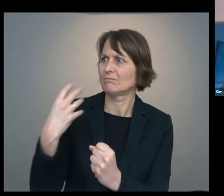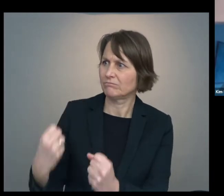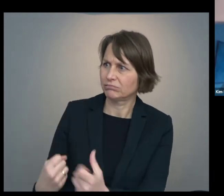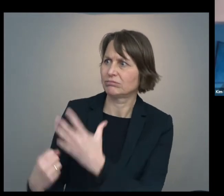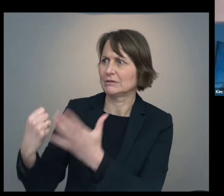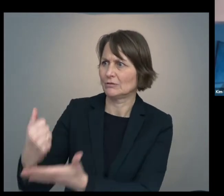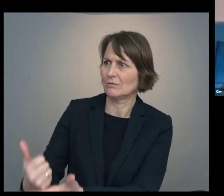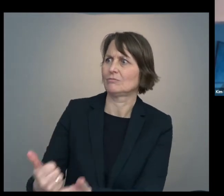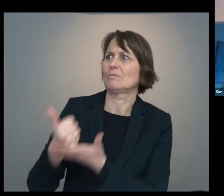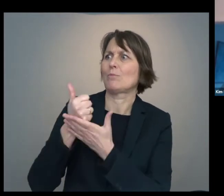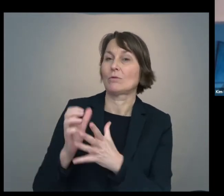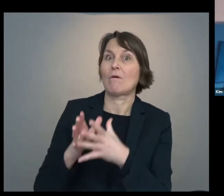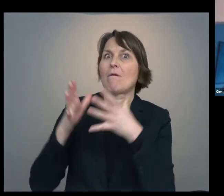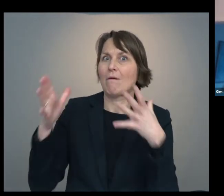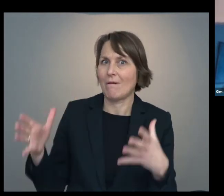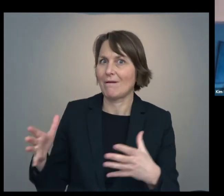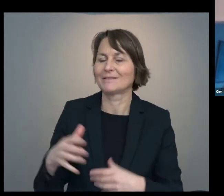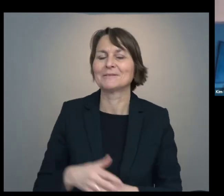a lot?